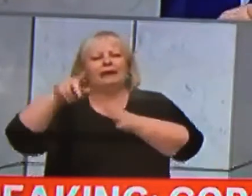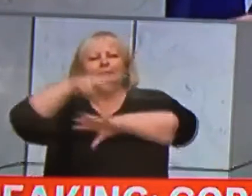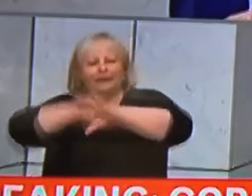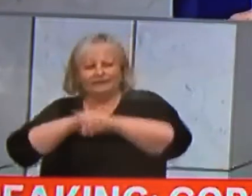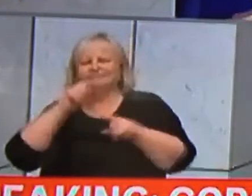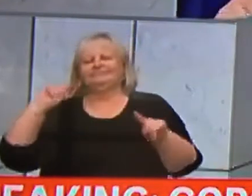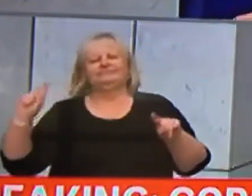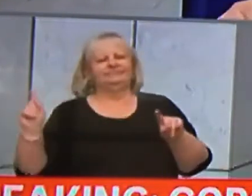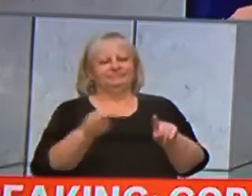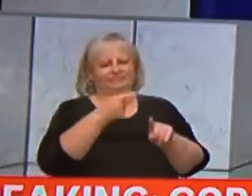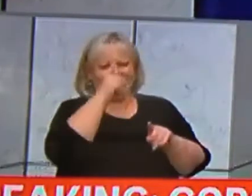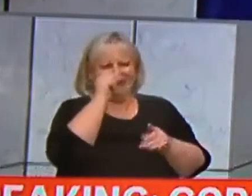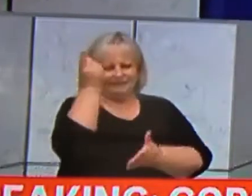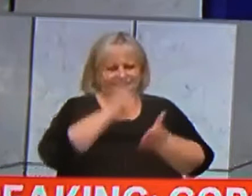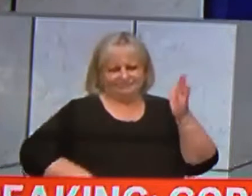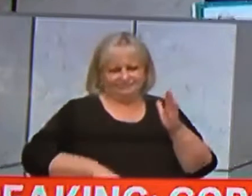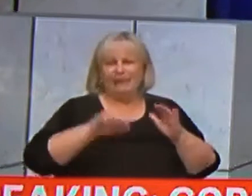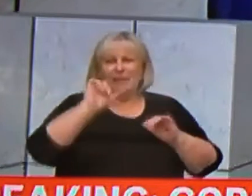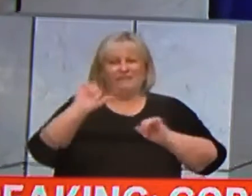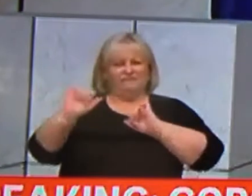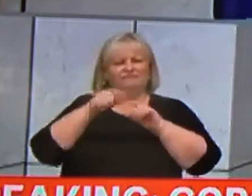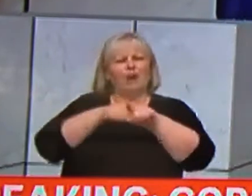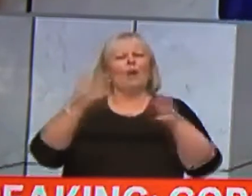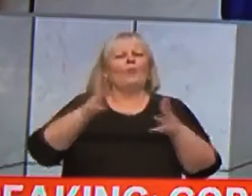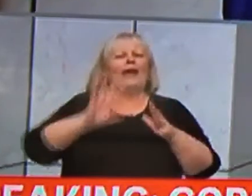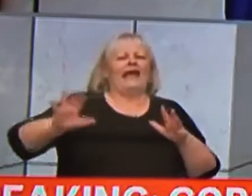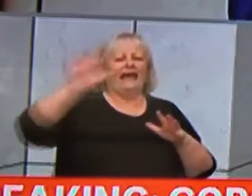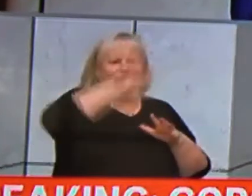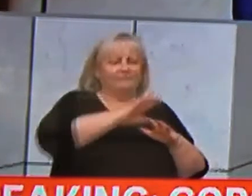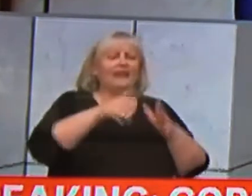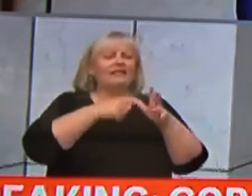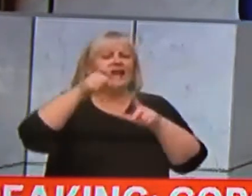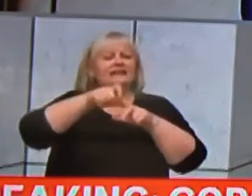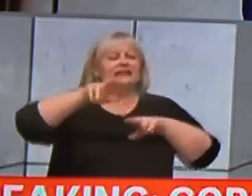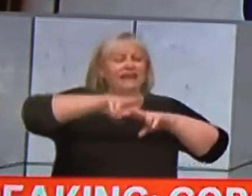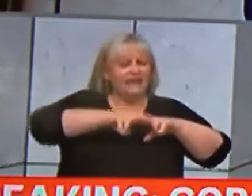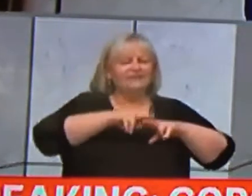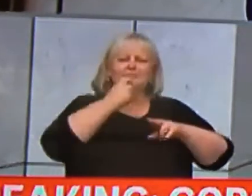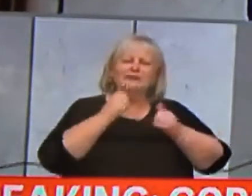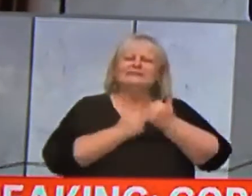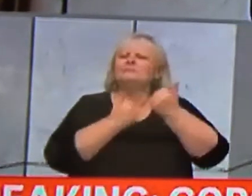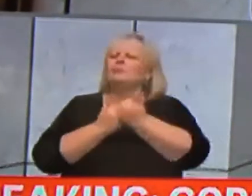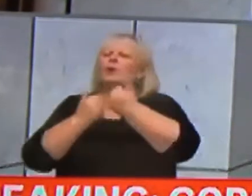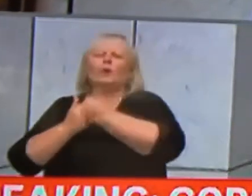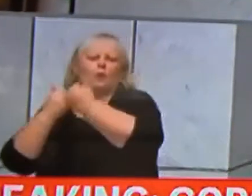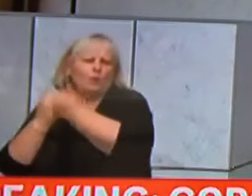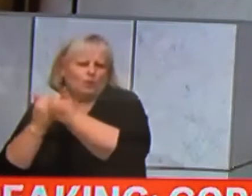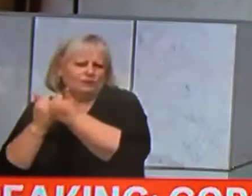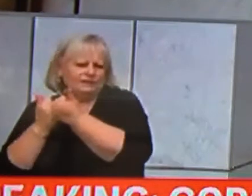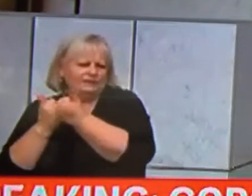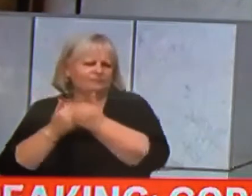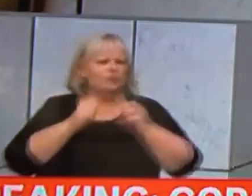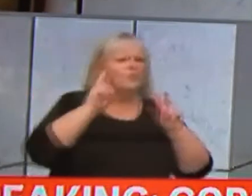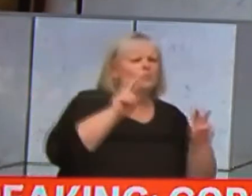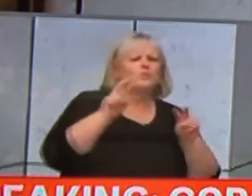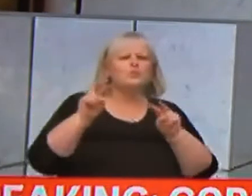law enforcement agency in that state. But the ADF will be there to put boots on the ground to support them in their enforcement efforts,